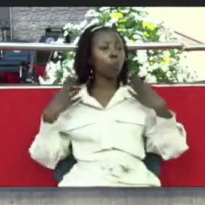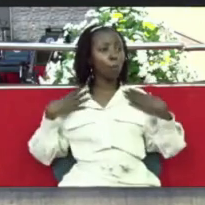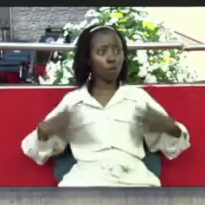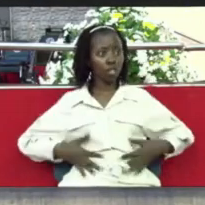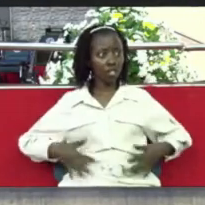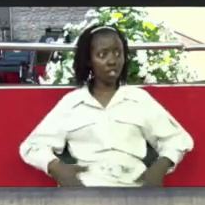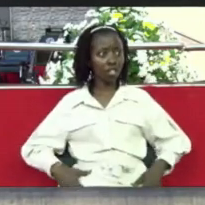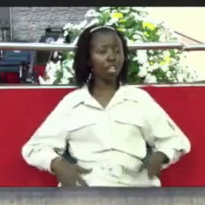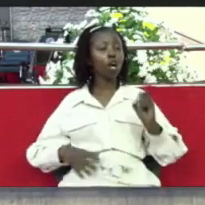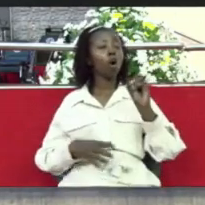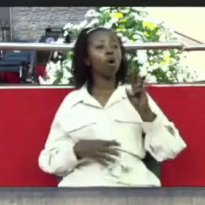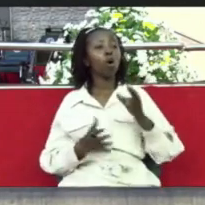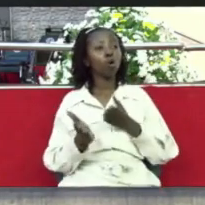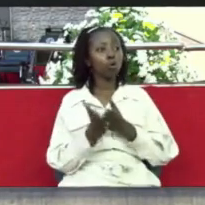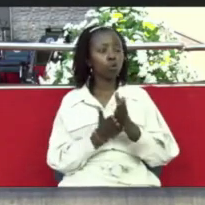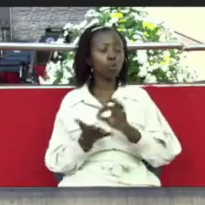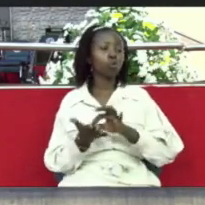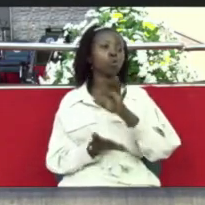or is it your spirit,